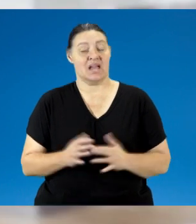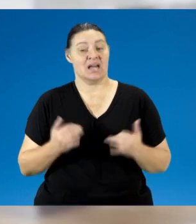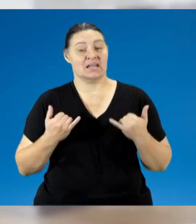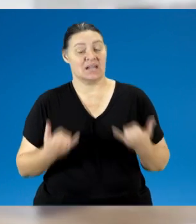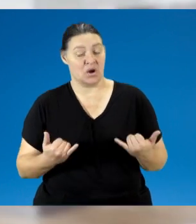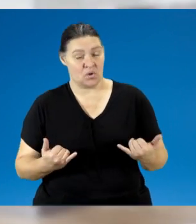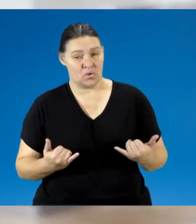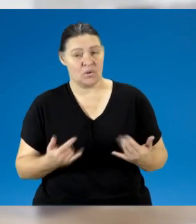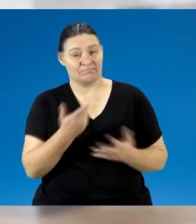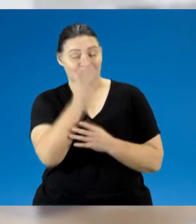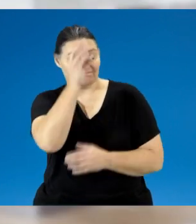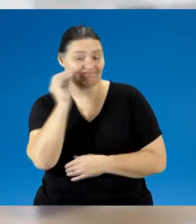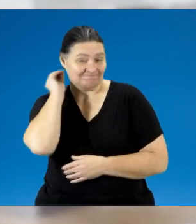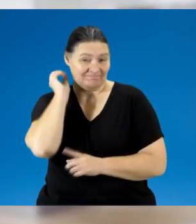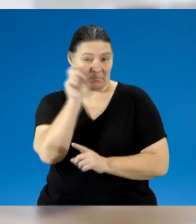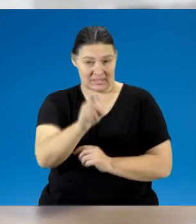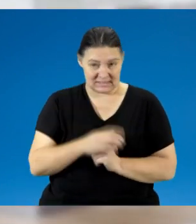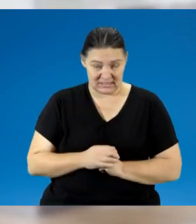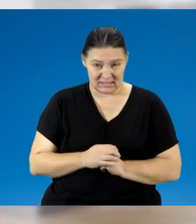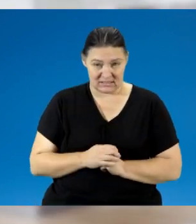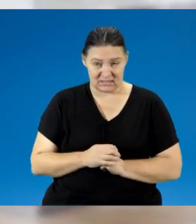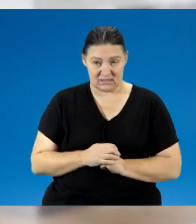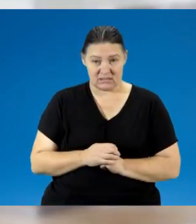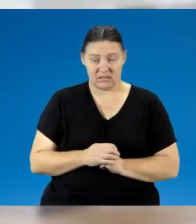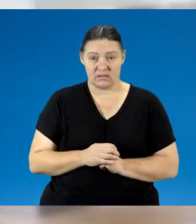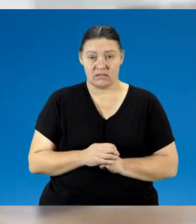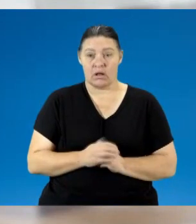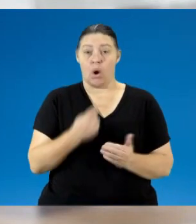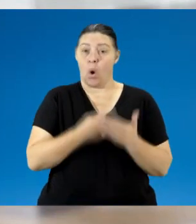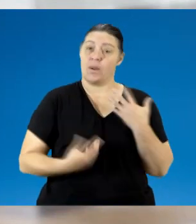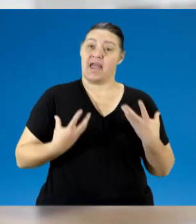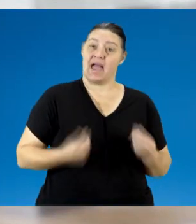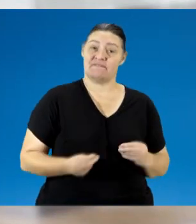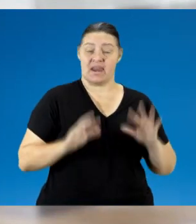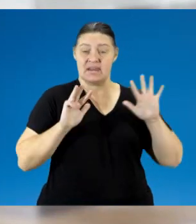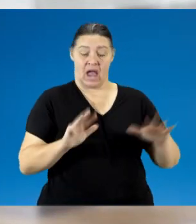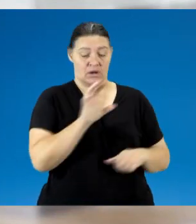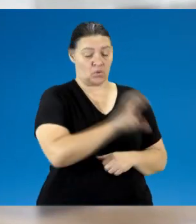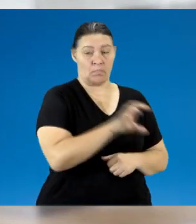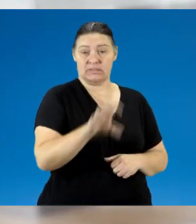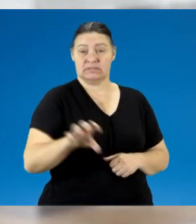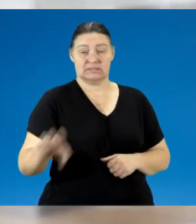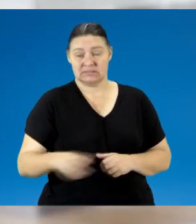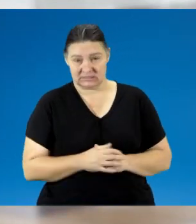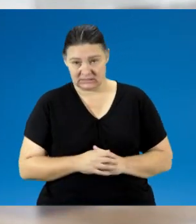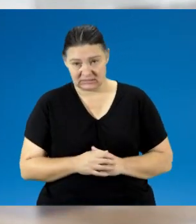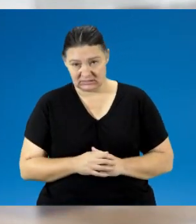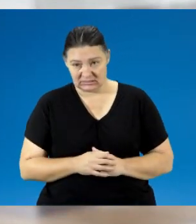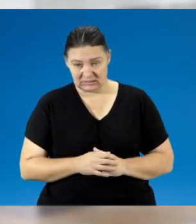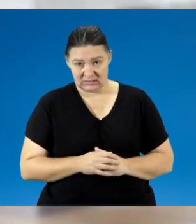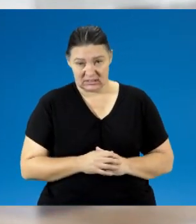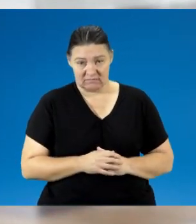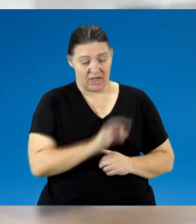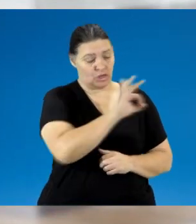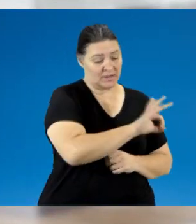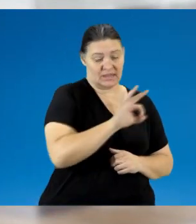Now, one thing that you have to remember is that we are not only having the 9 components, 3 per